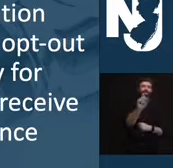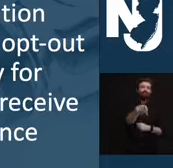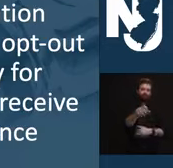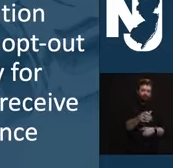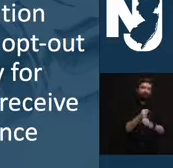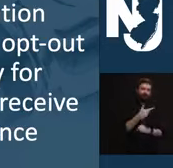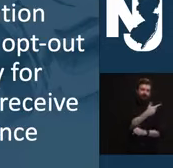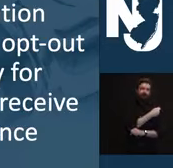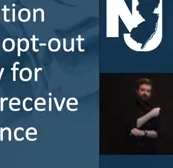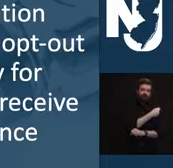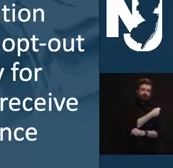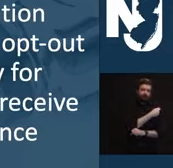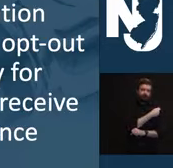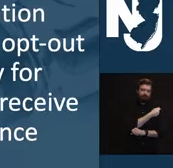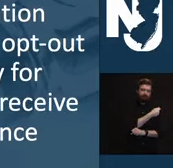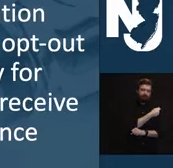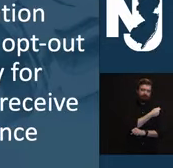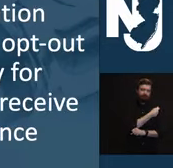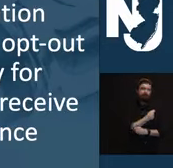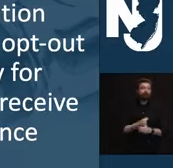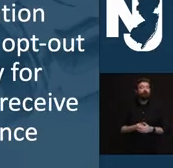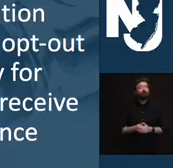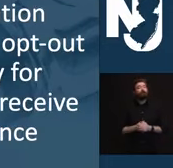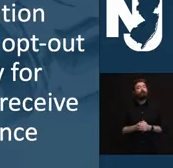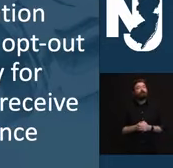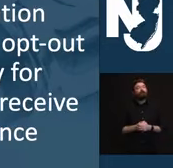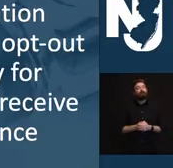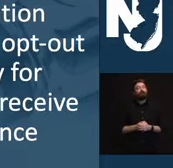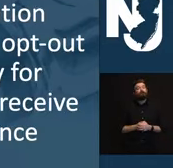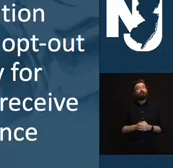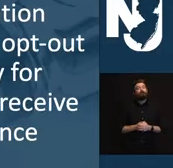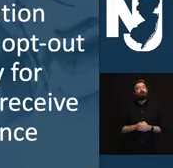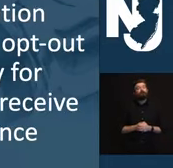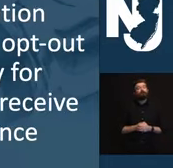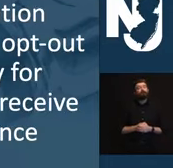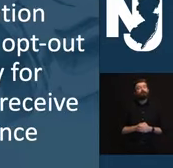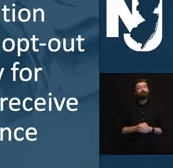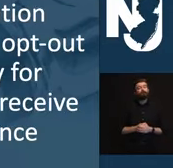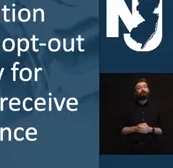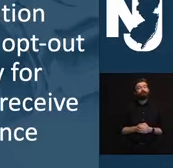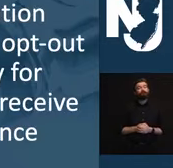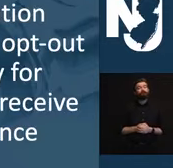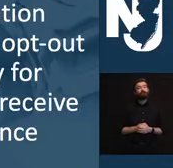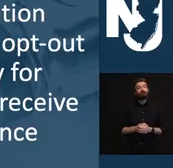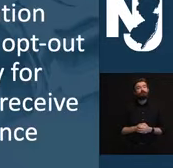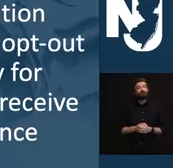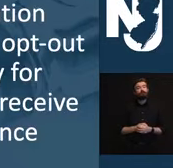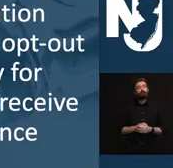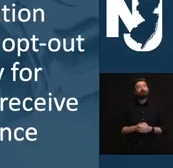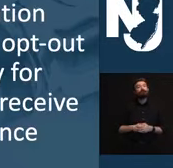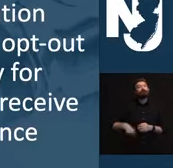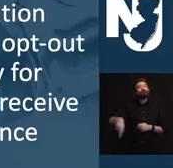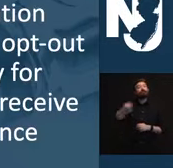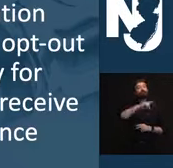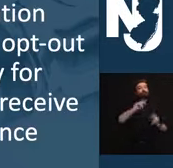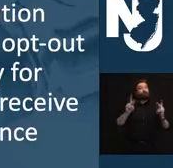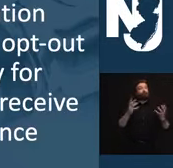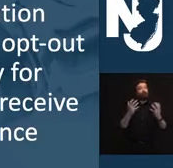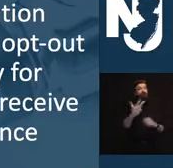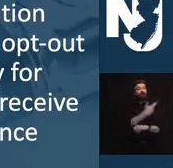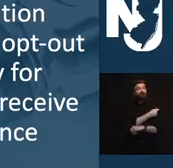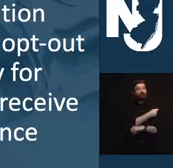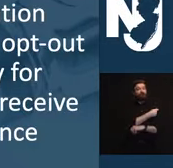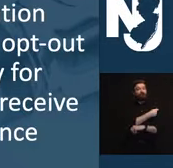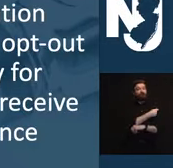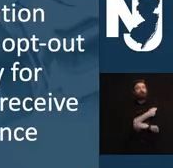So we're doing this for a simple reason, to ensure that those who choose to receive a vaccine get the most effective course in the most streamlined